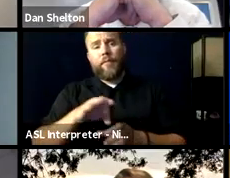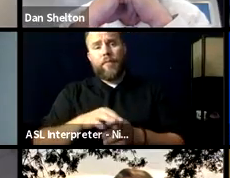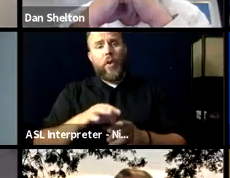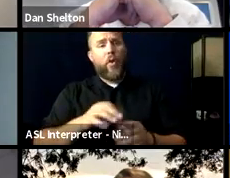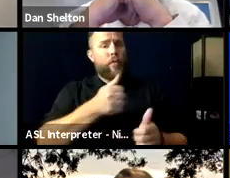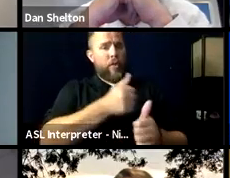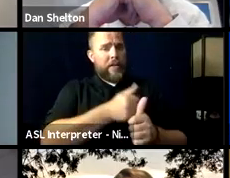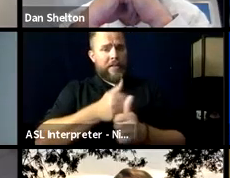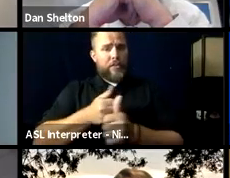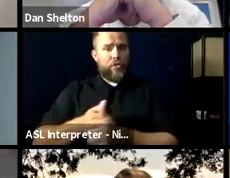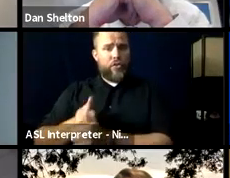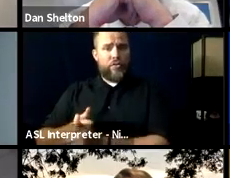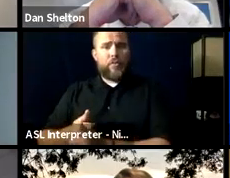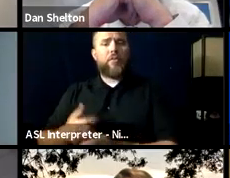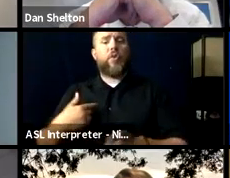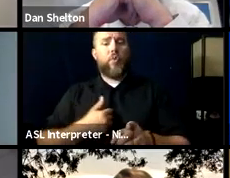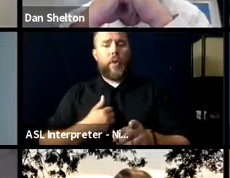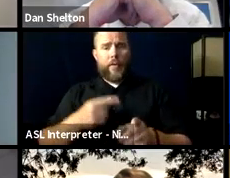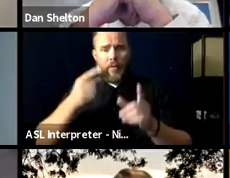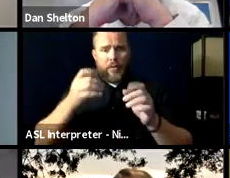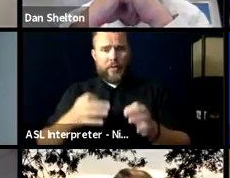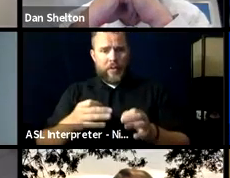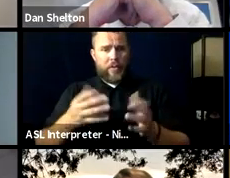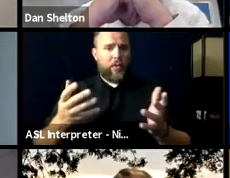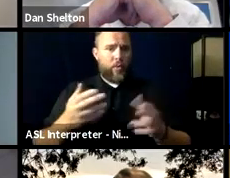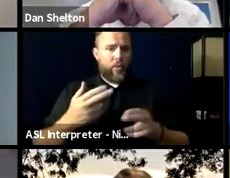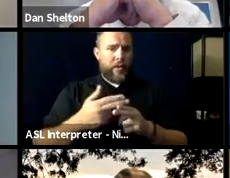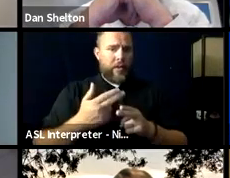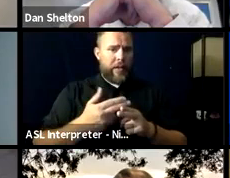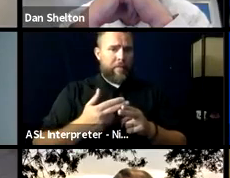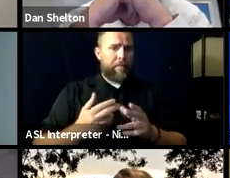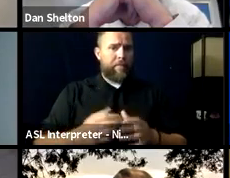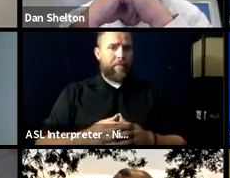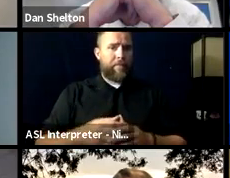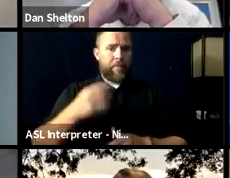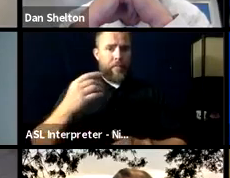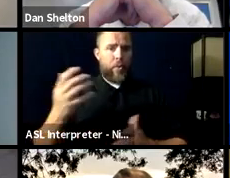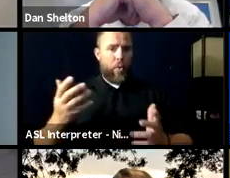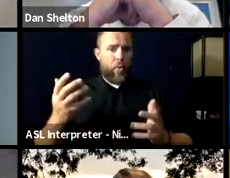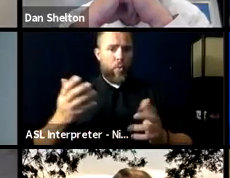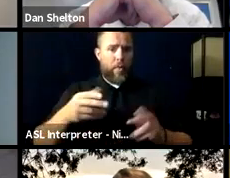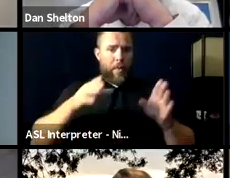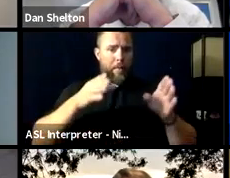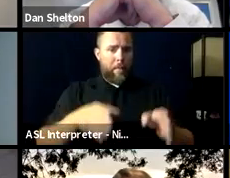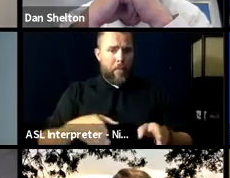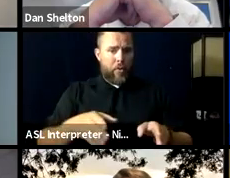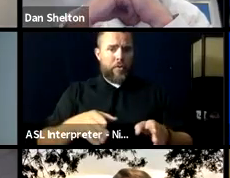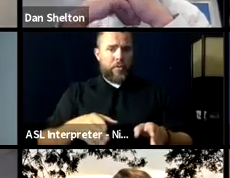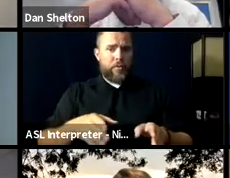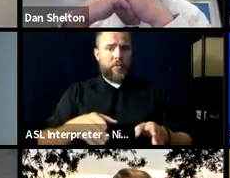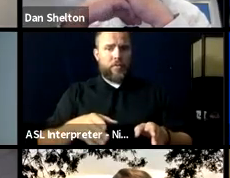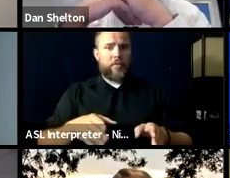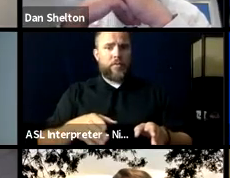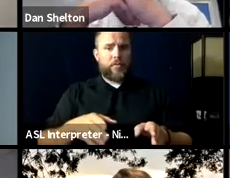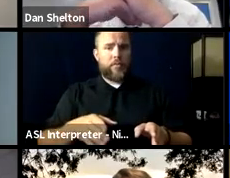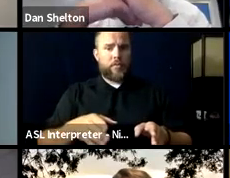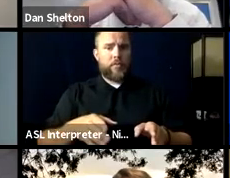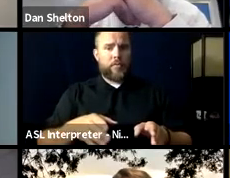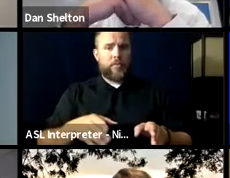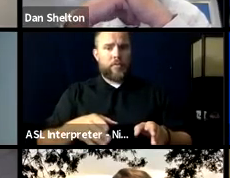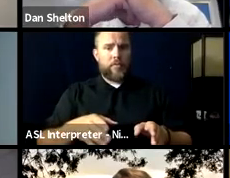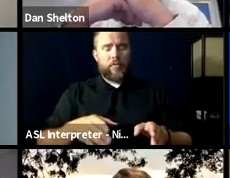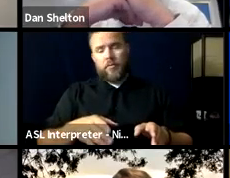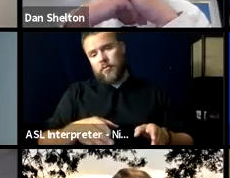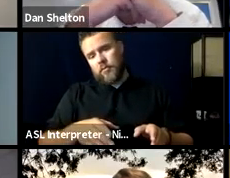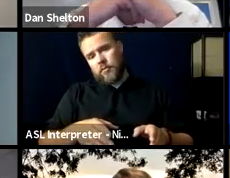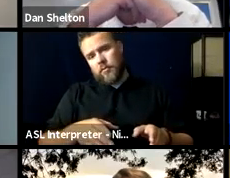for that seat. In order for the person to be seated, they would need to have a quorum of the board, 4 people, vote for them